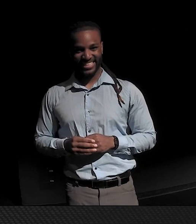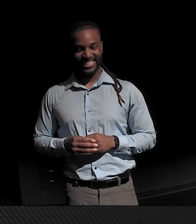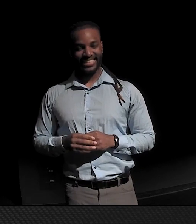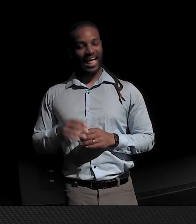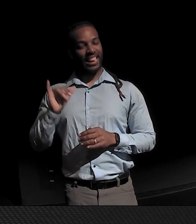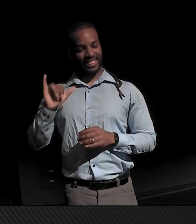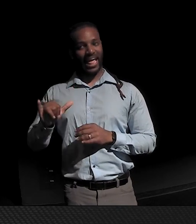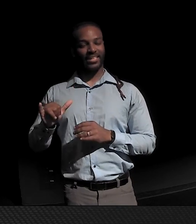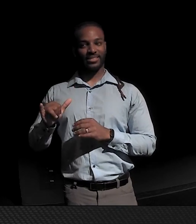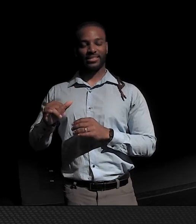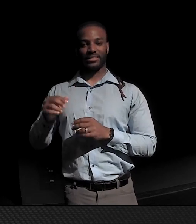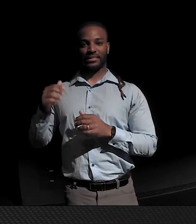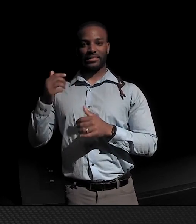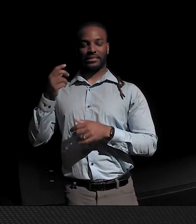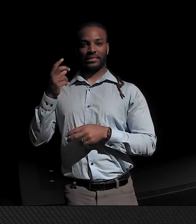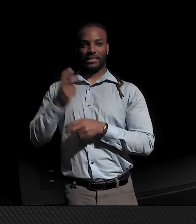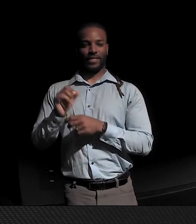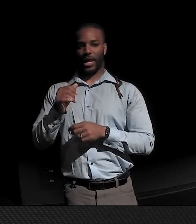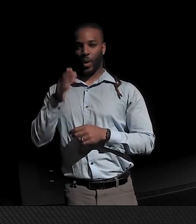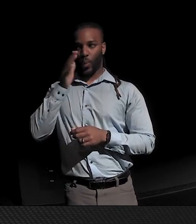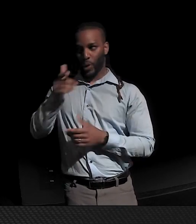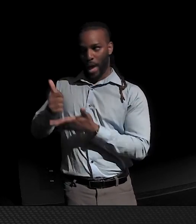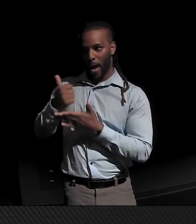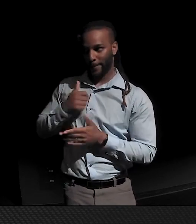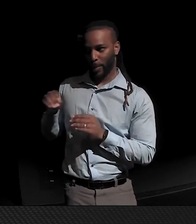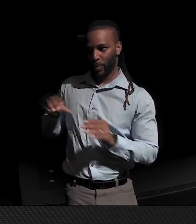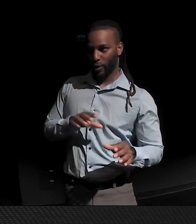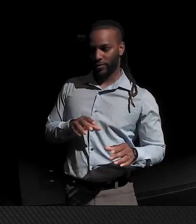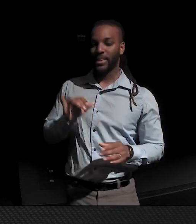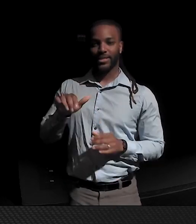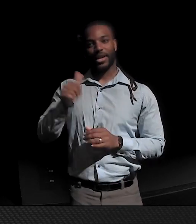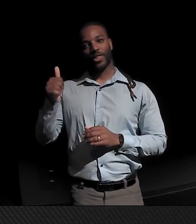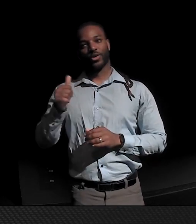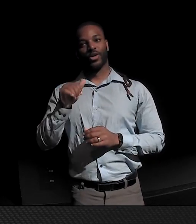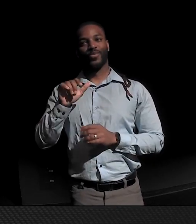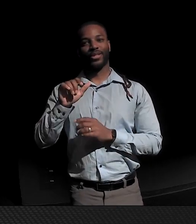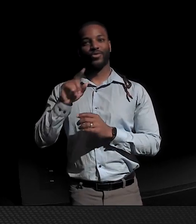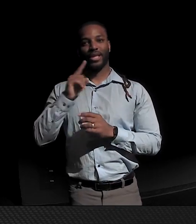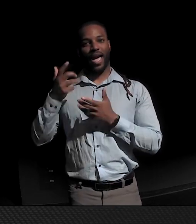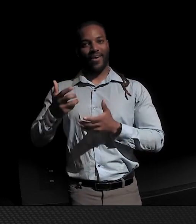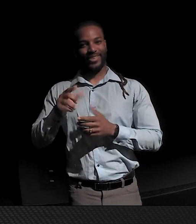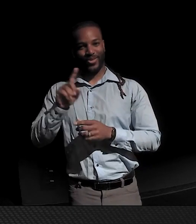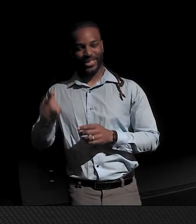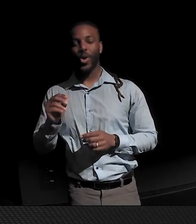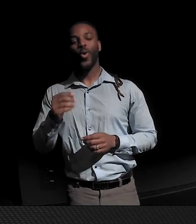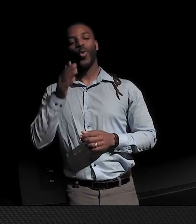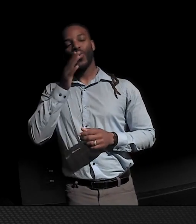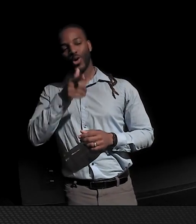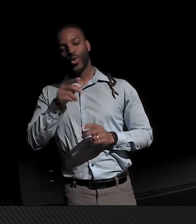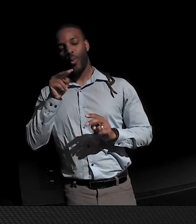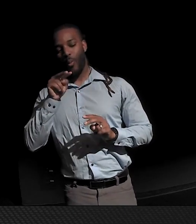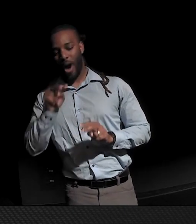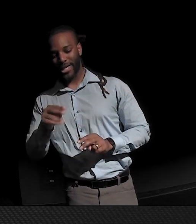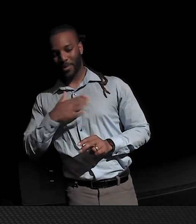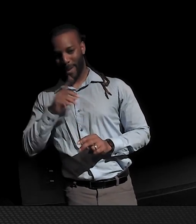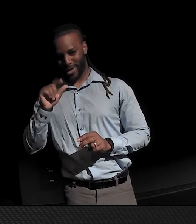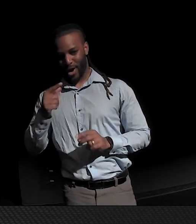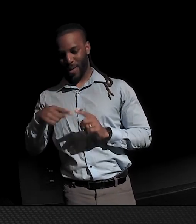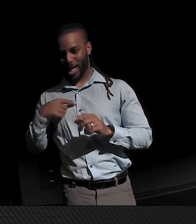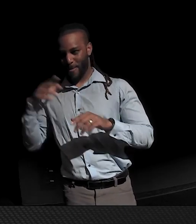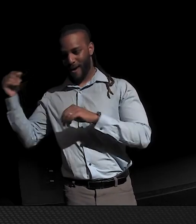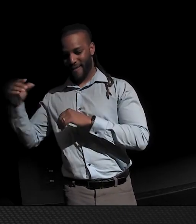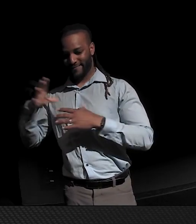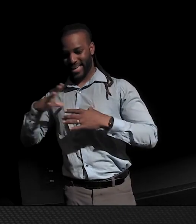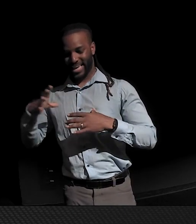It's up there with, like, will you help me move? I mean, that's another most loaded question of all time. No, will you watch my dog while I'm on vacation? I think it's the most